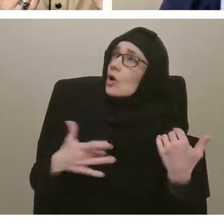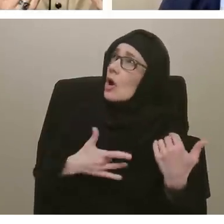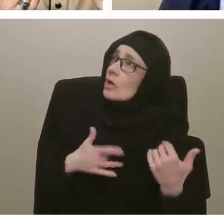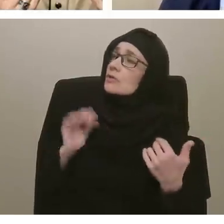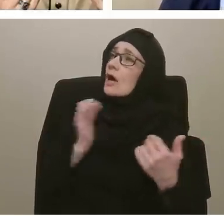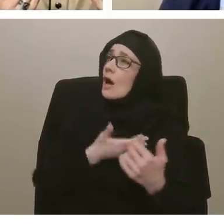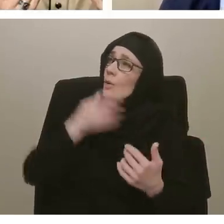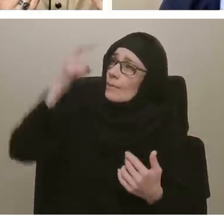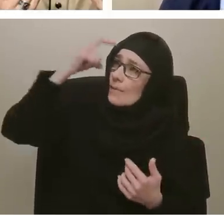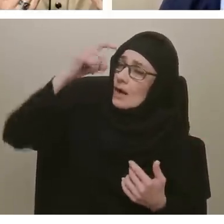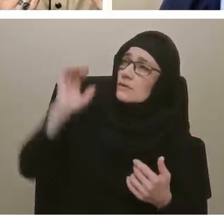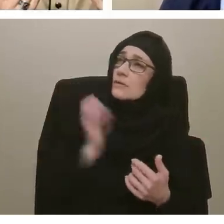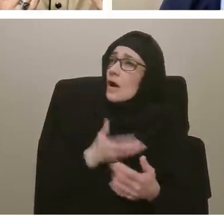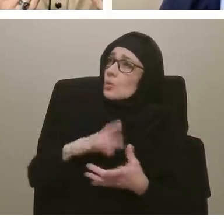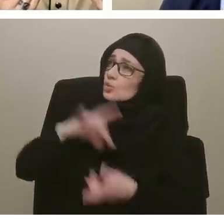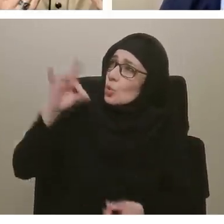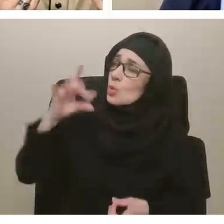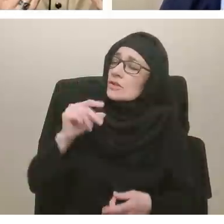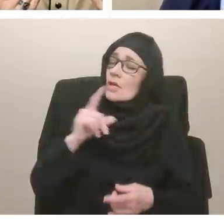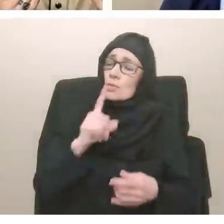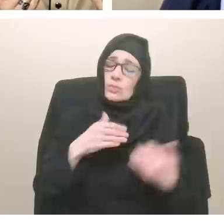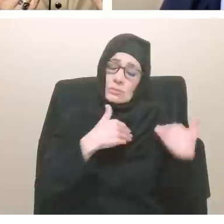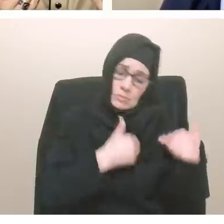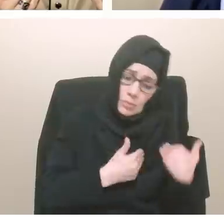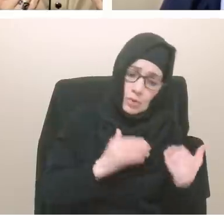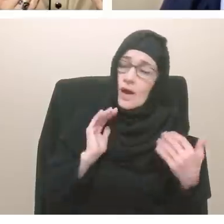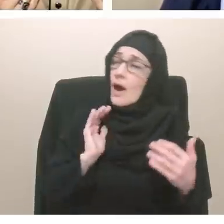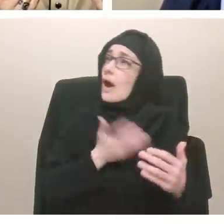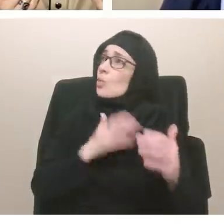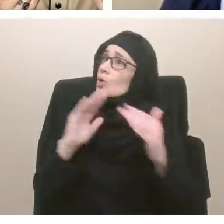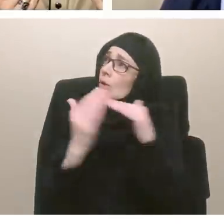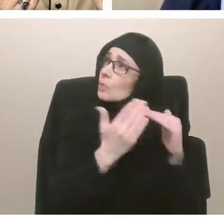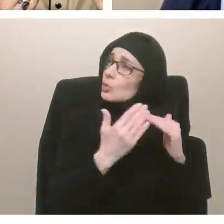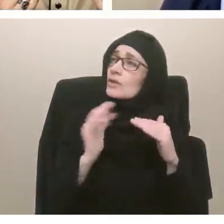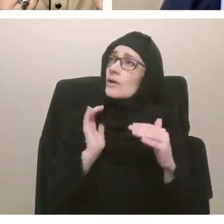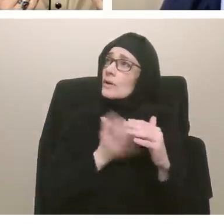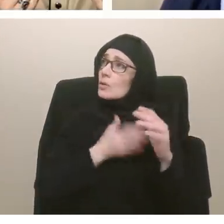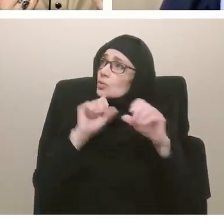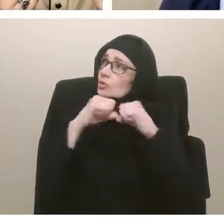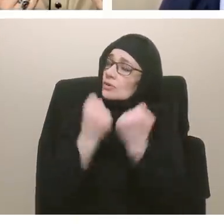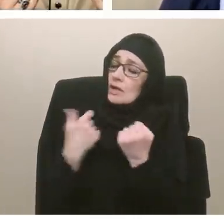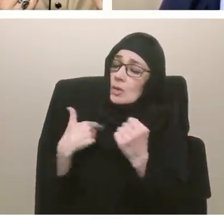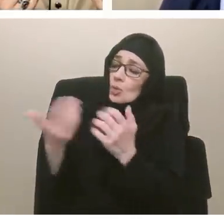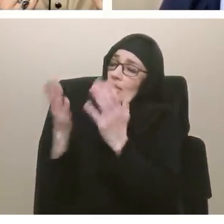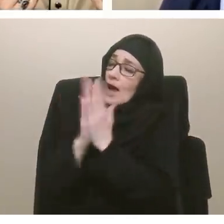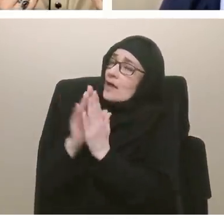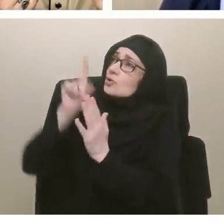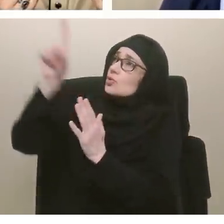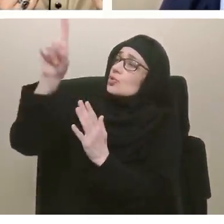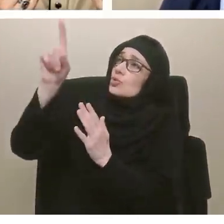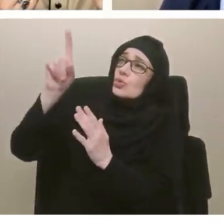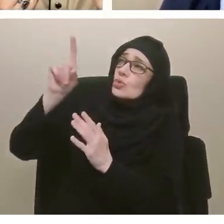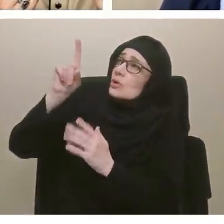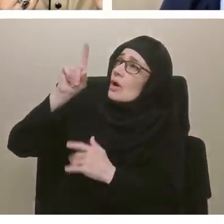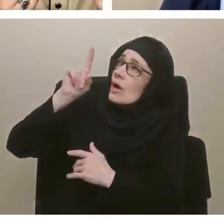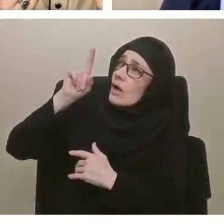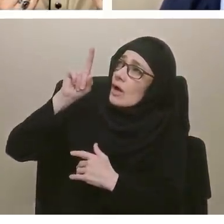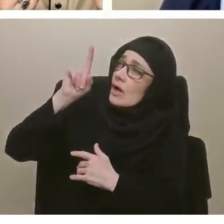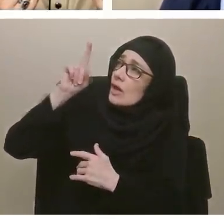souls, and heavily upon our communities and our societies. And we ask you, Ya Allah, the one who